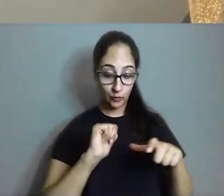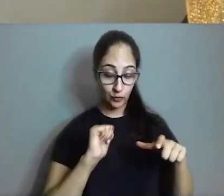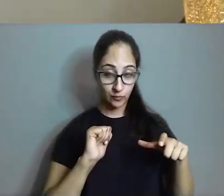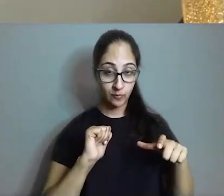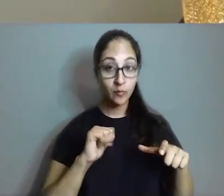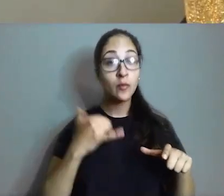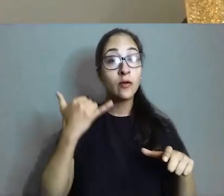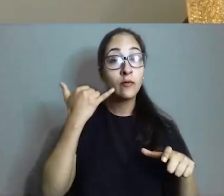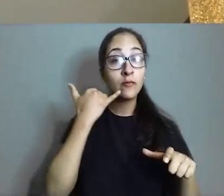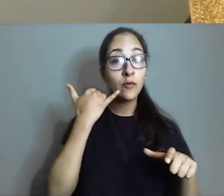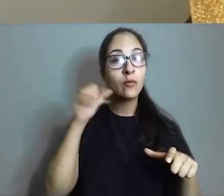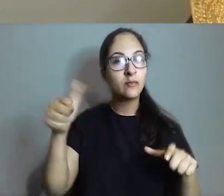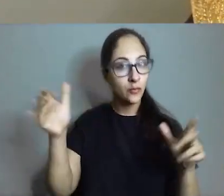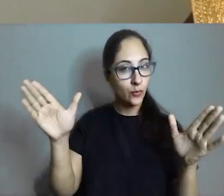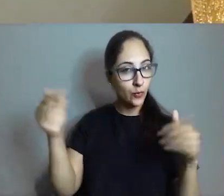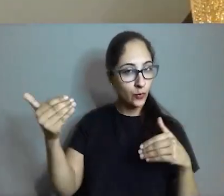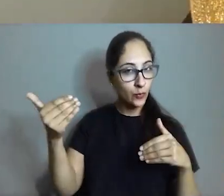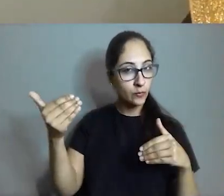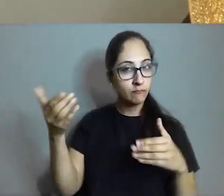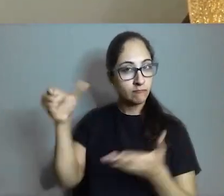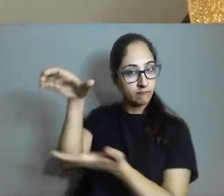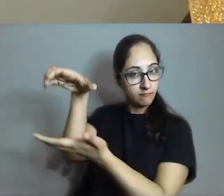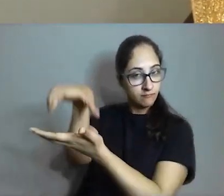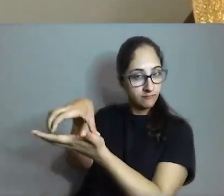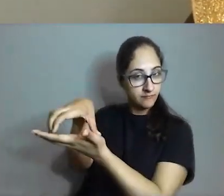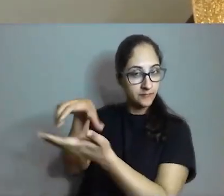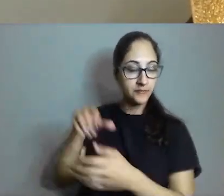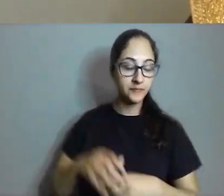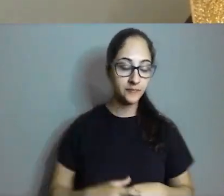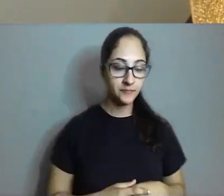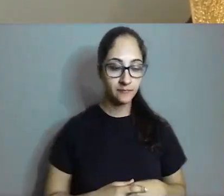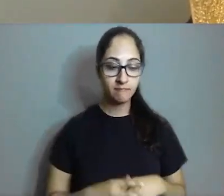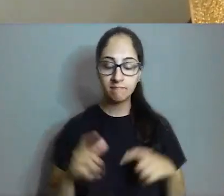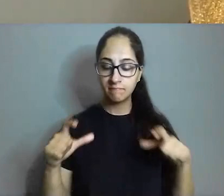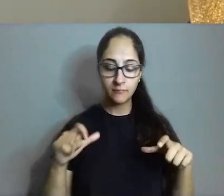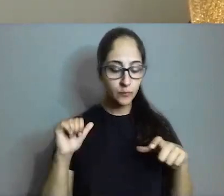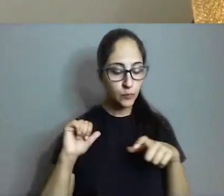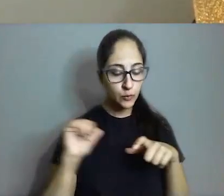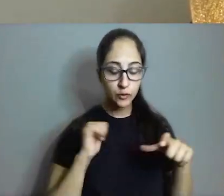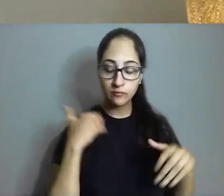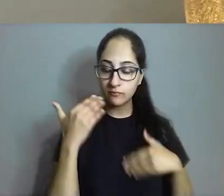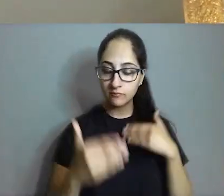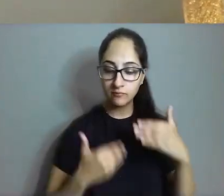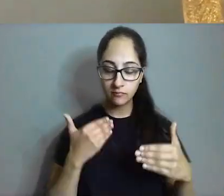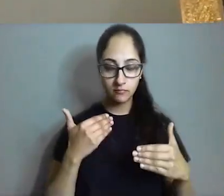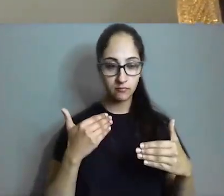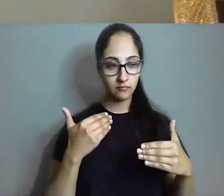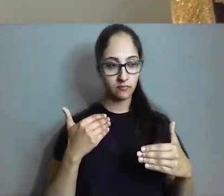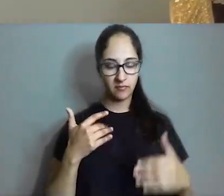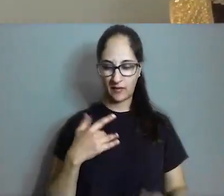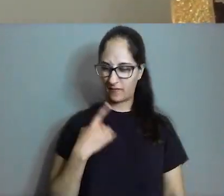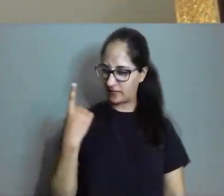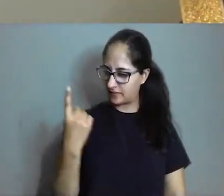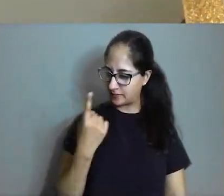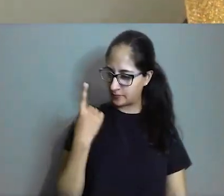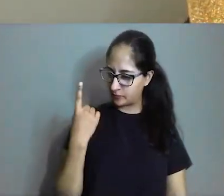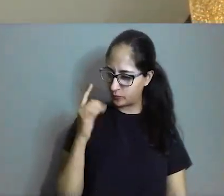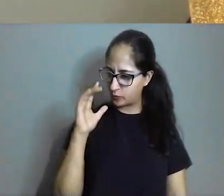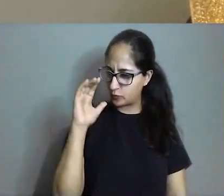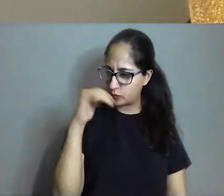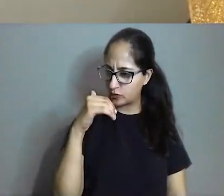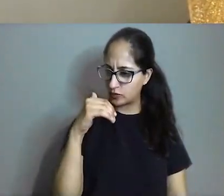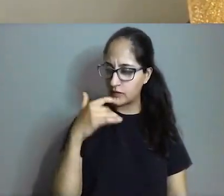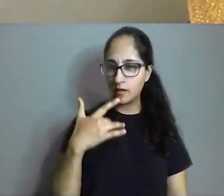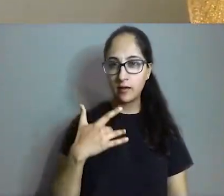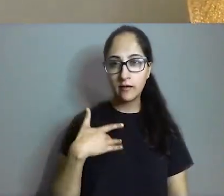and my phone was nowhere in sight. And for some reason, I had the sudden urge to turn off the tap